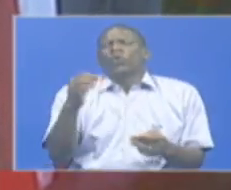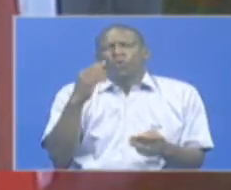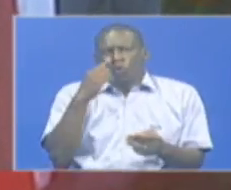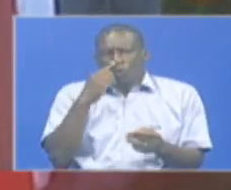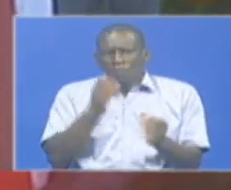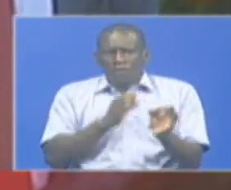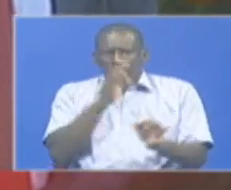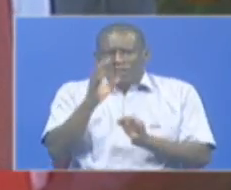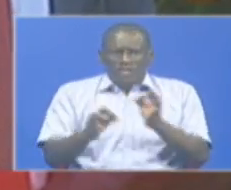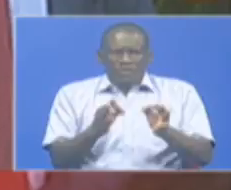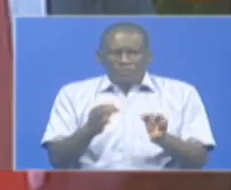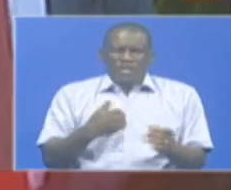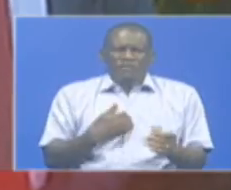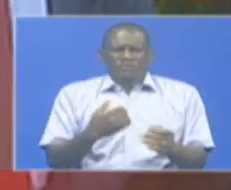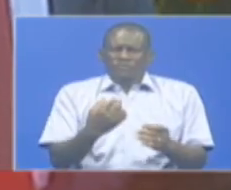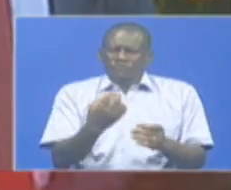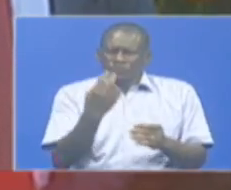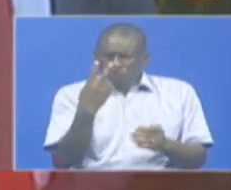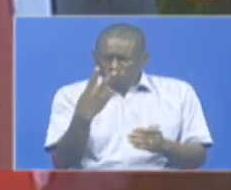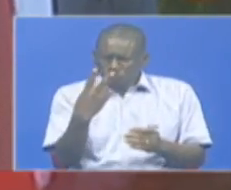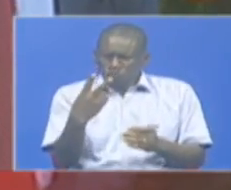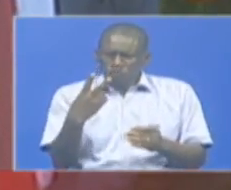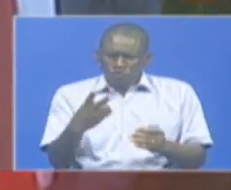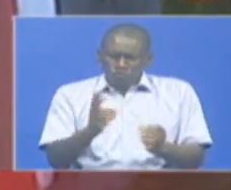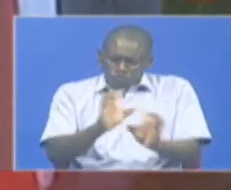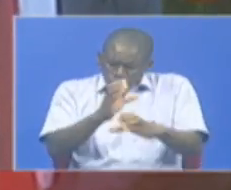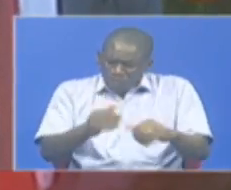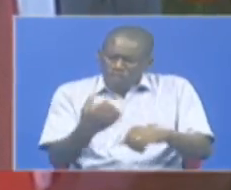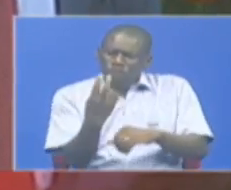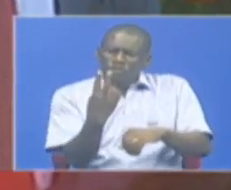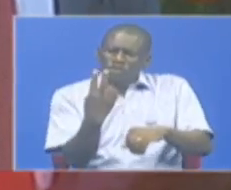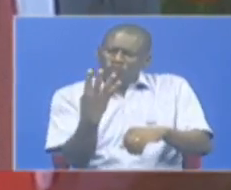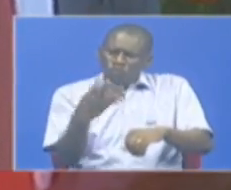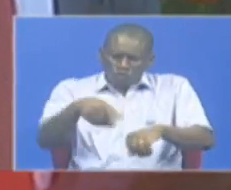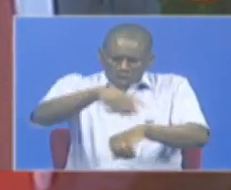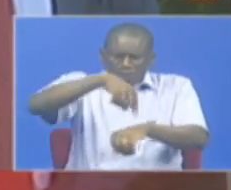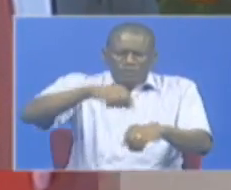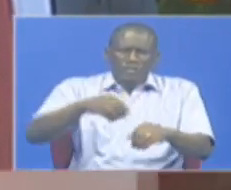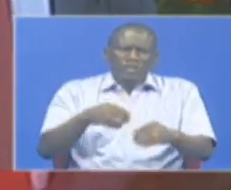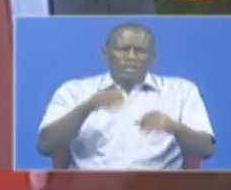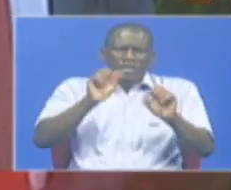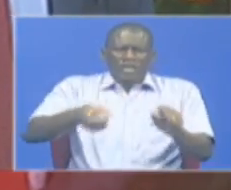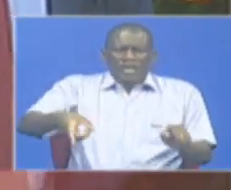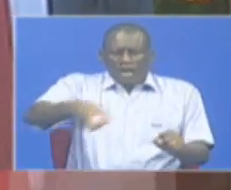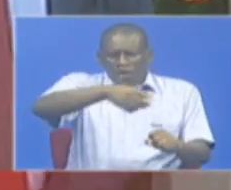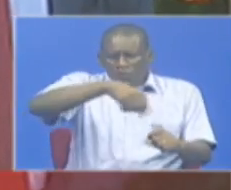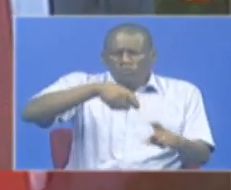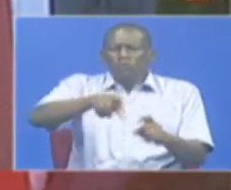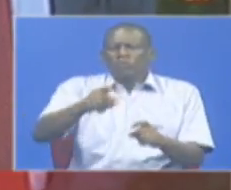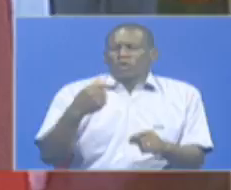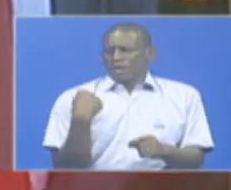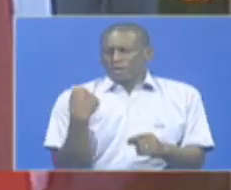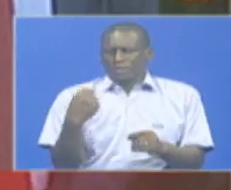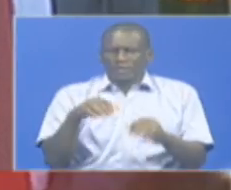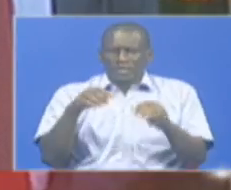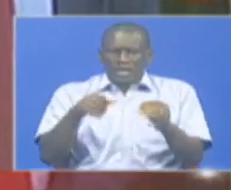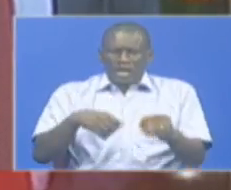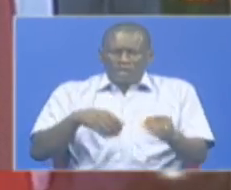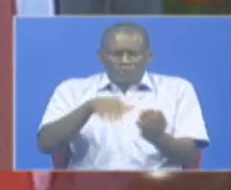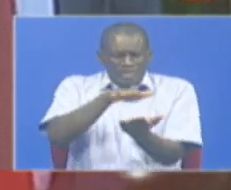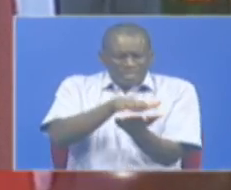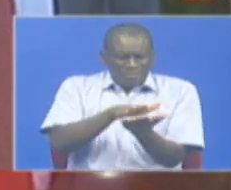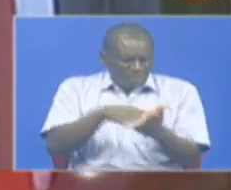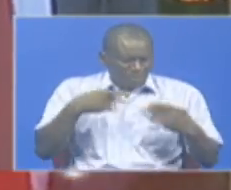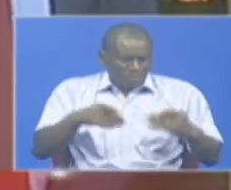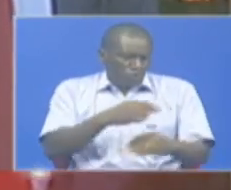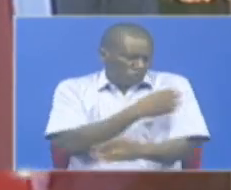the two consecutive tests within 24 hours, are we then, from your numbers, keeping people in hospital for